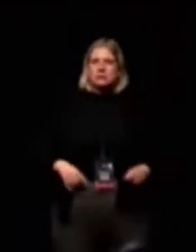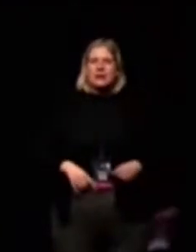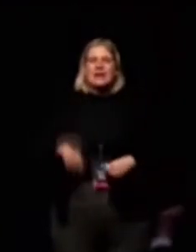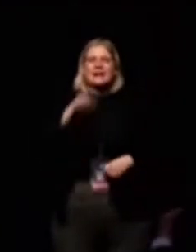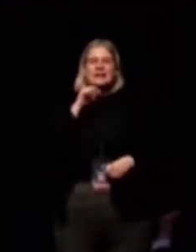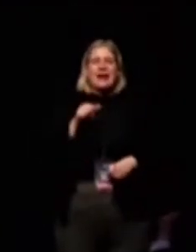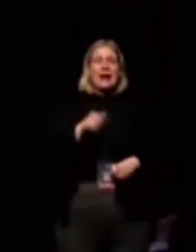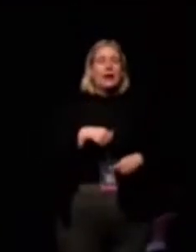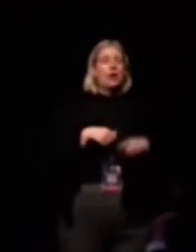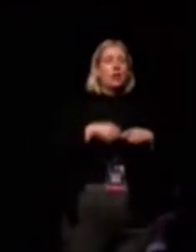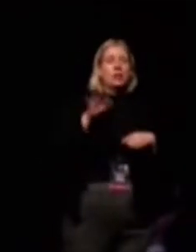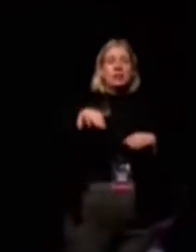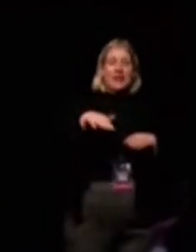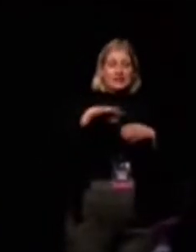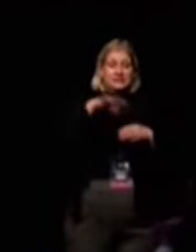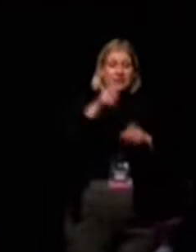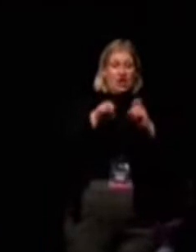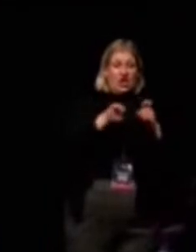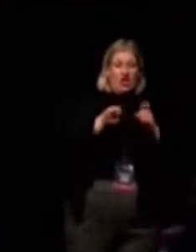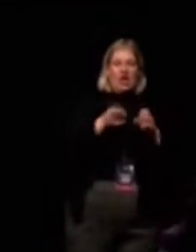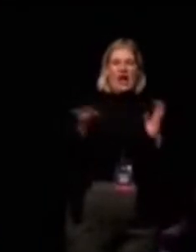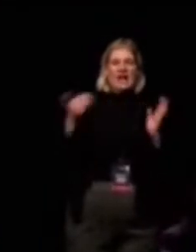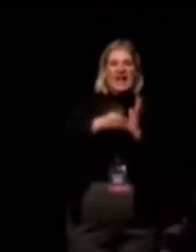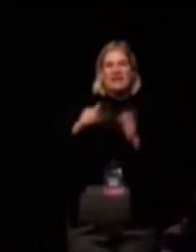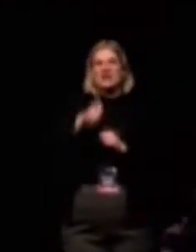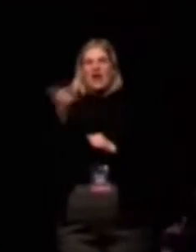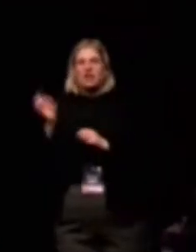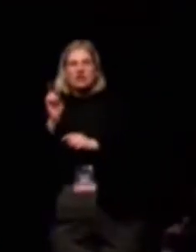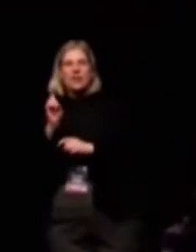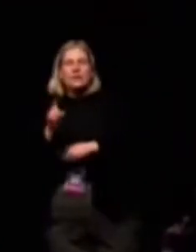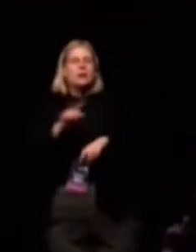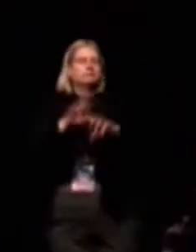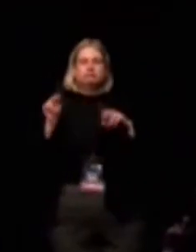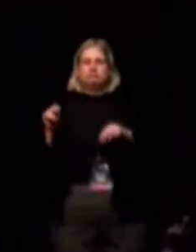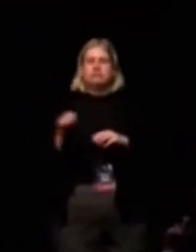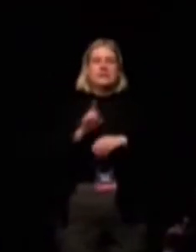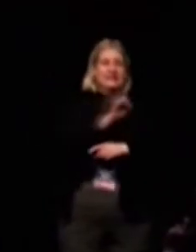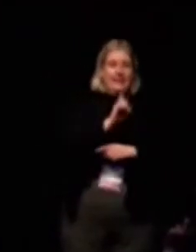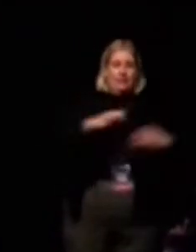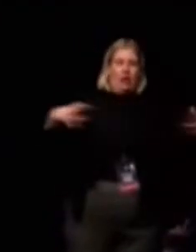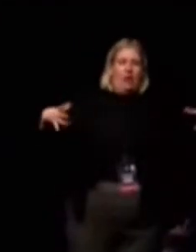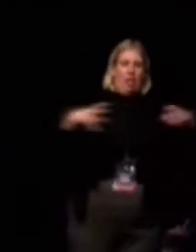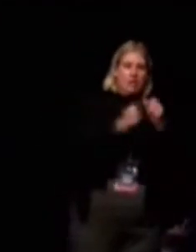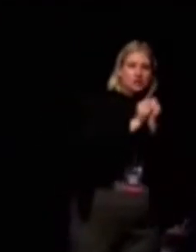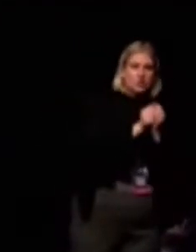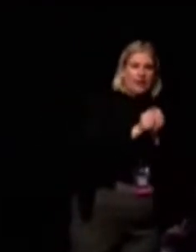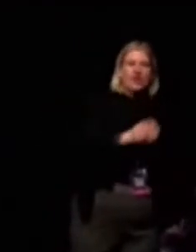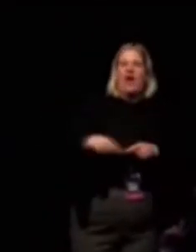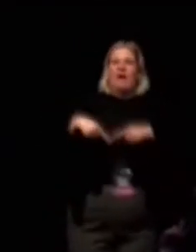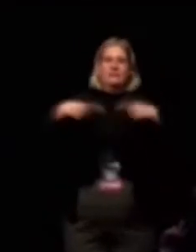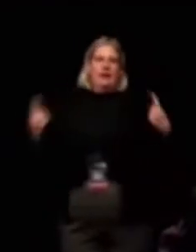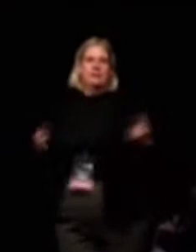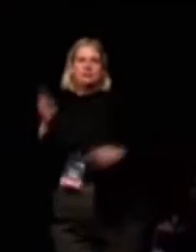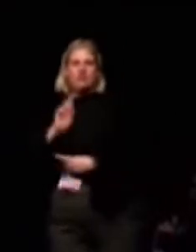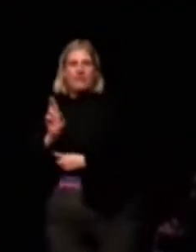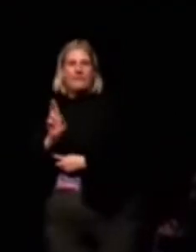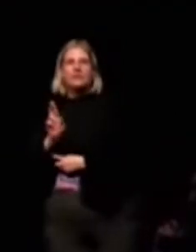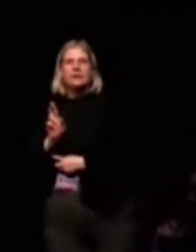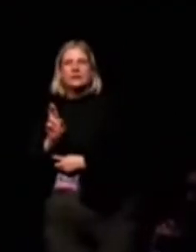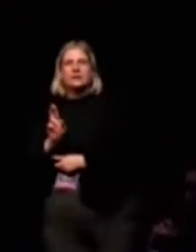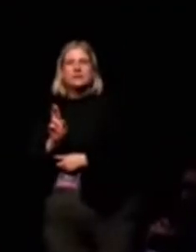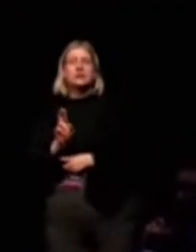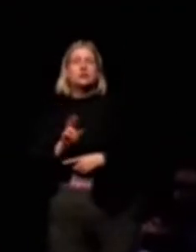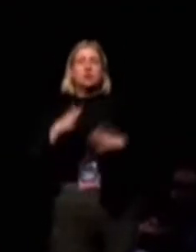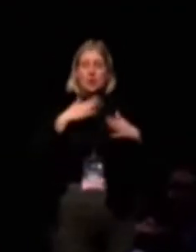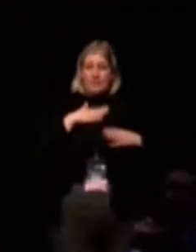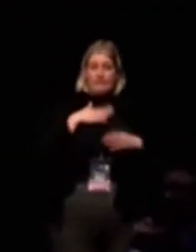against other Democrats, but against the other side, the Republicans. So here's my playbook for